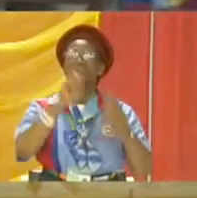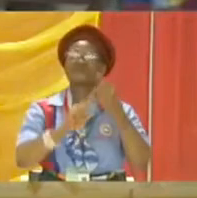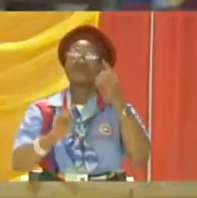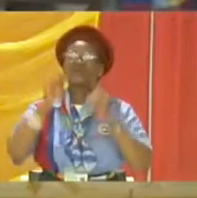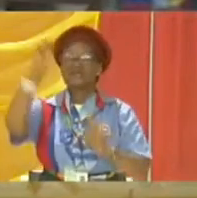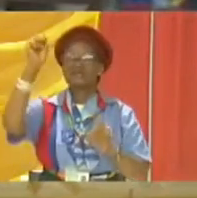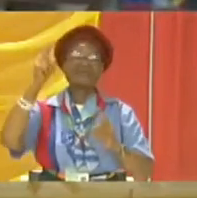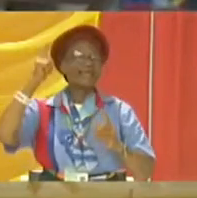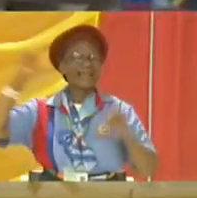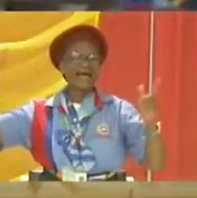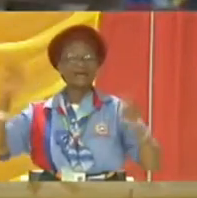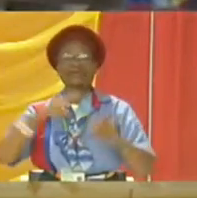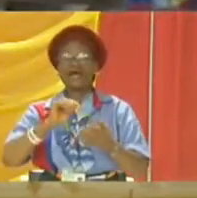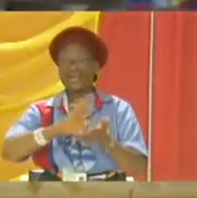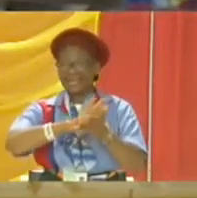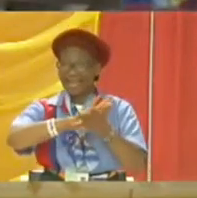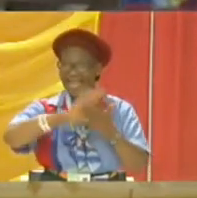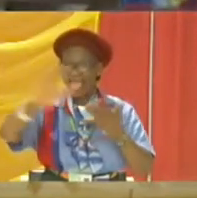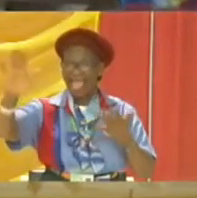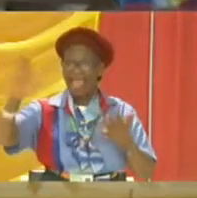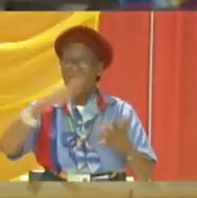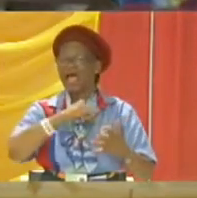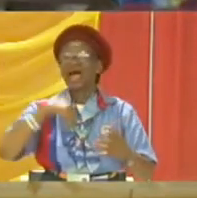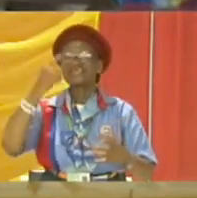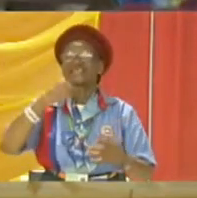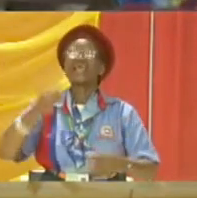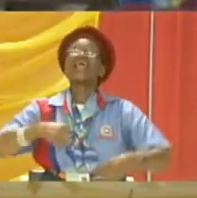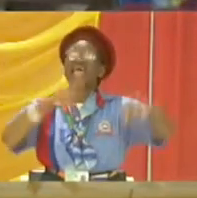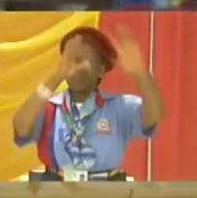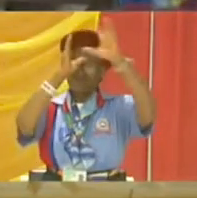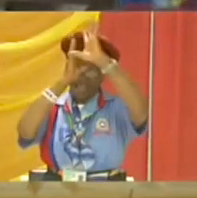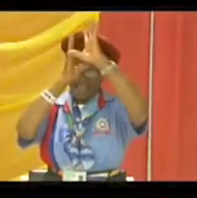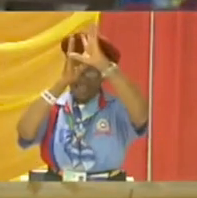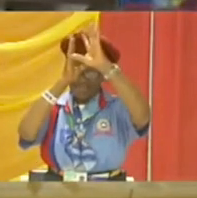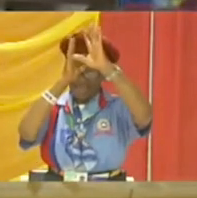Loud and clear. Longoro. I say, Father. Wipe Baba.